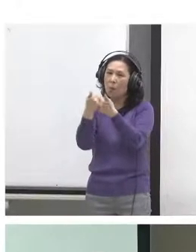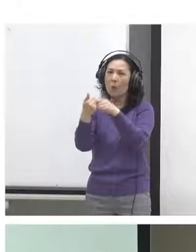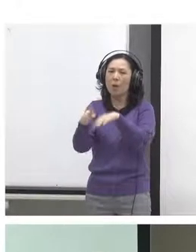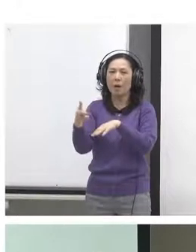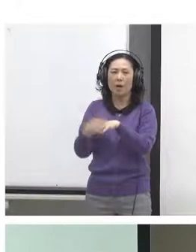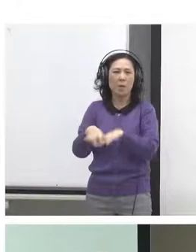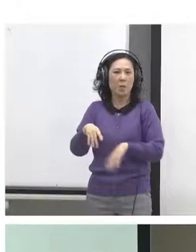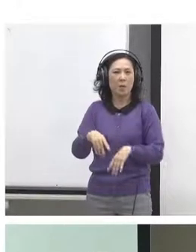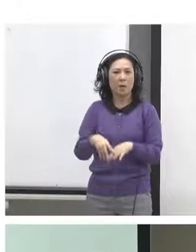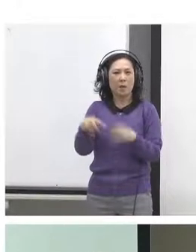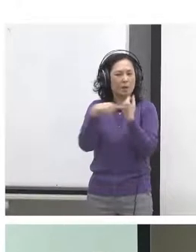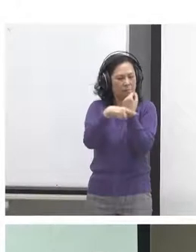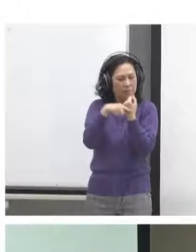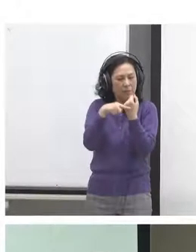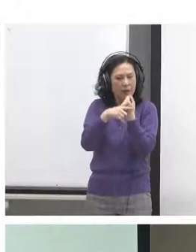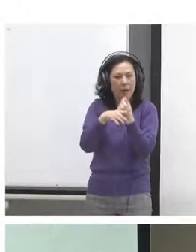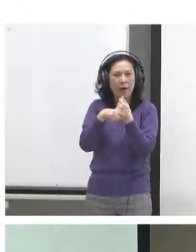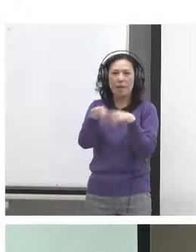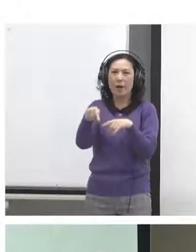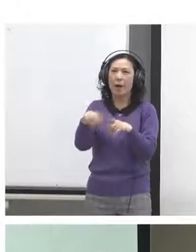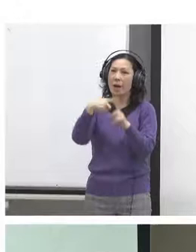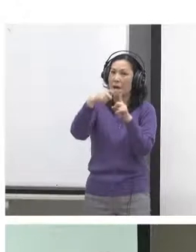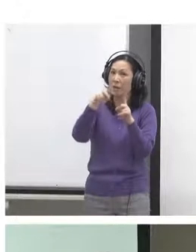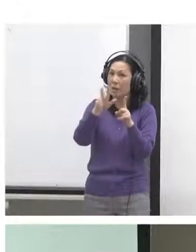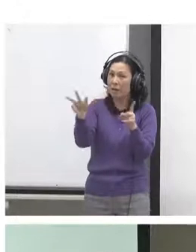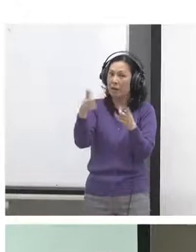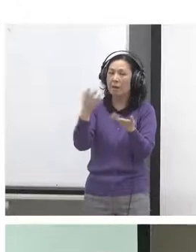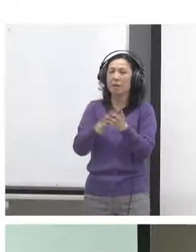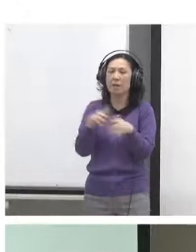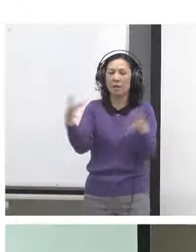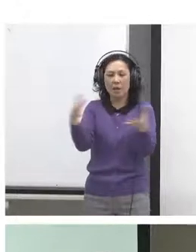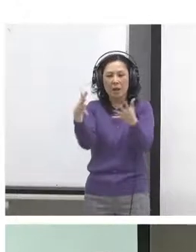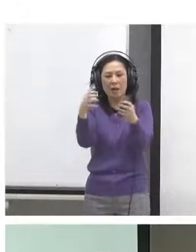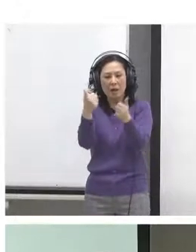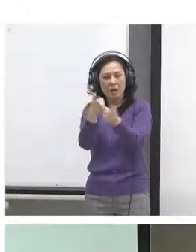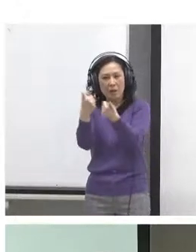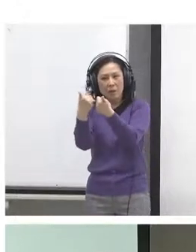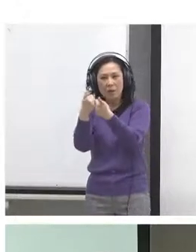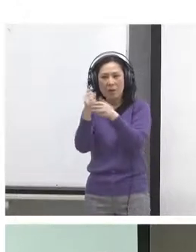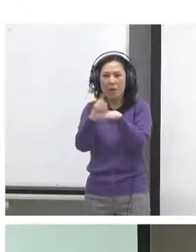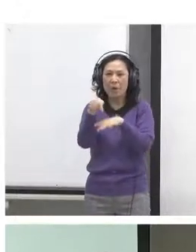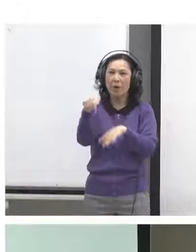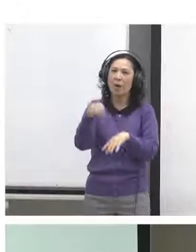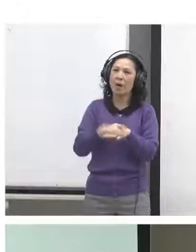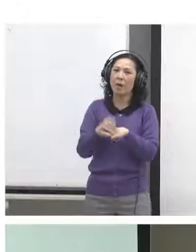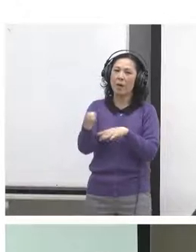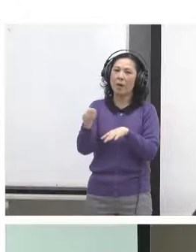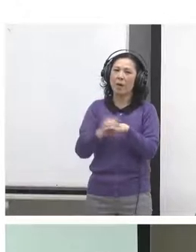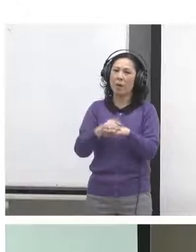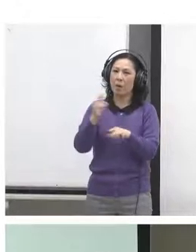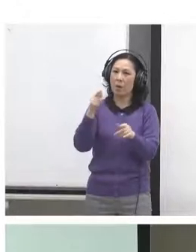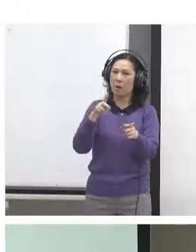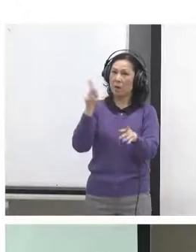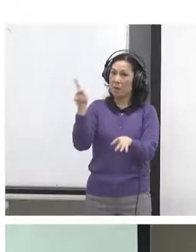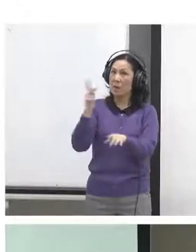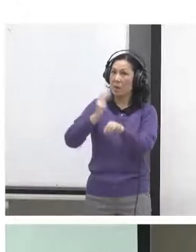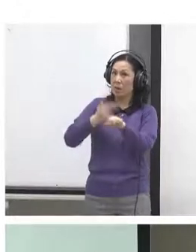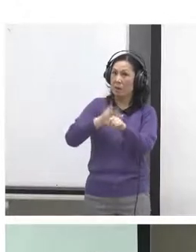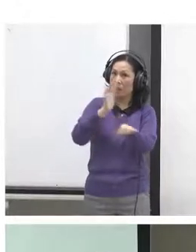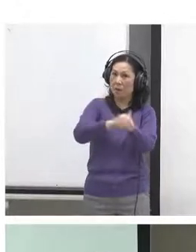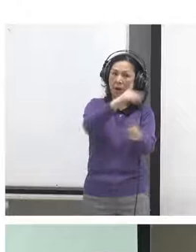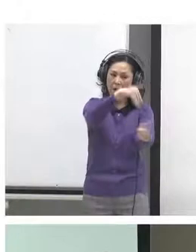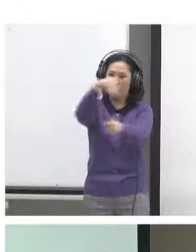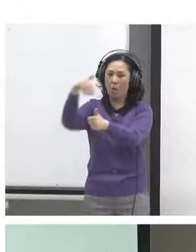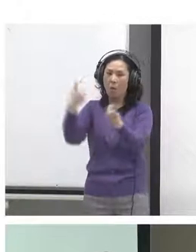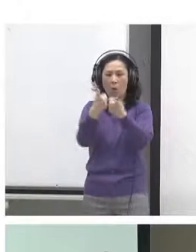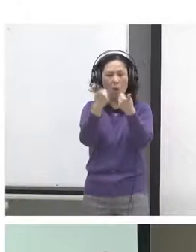or having meetups, or hackathons, or ideas like that. So we can share our